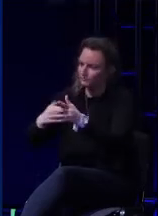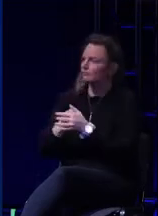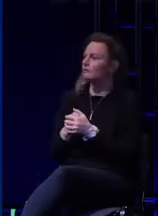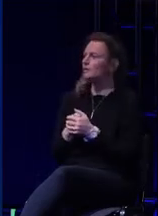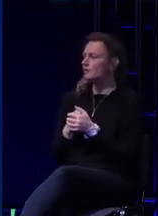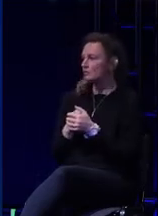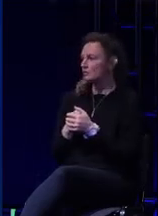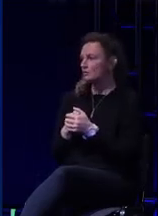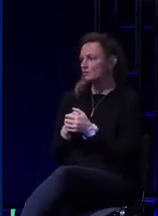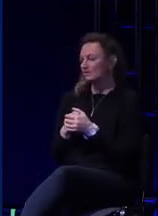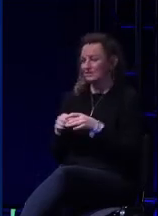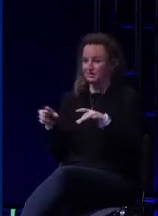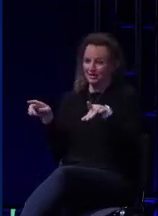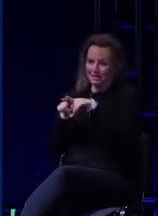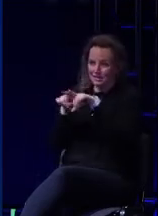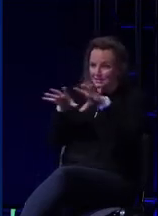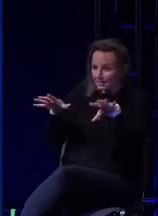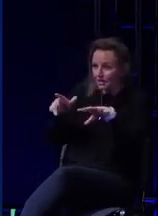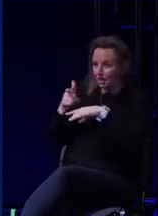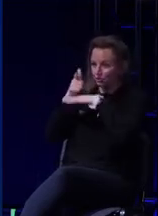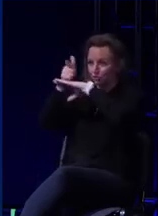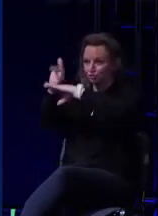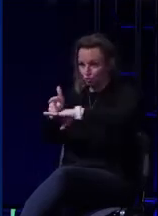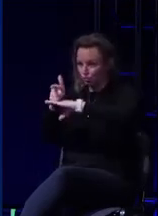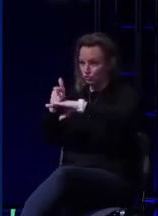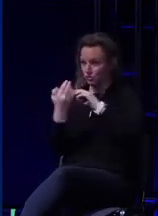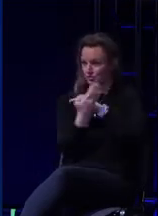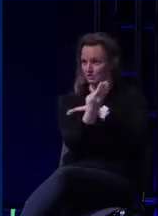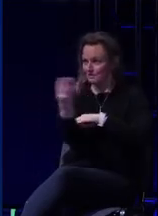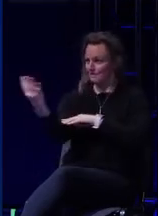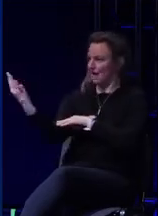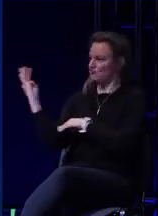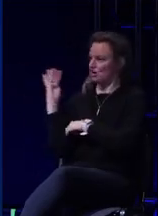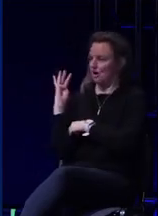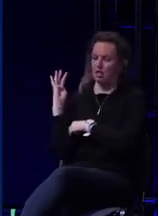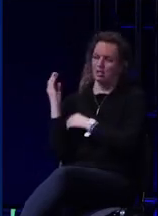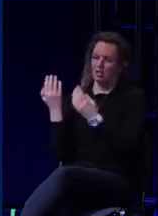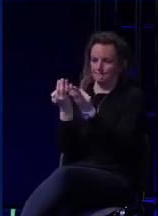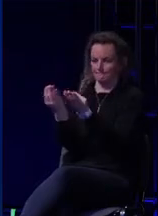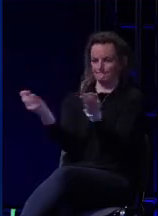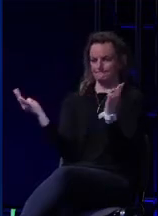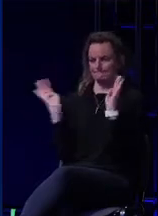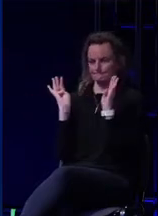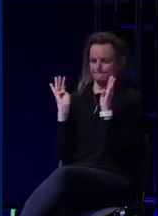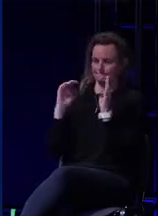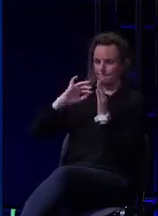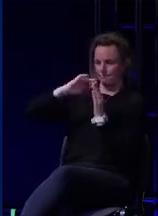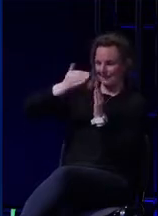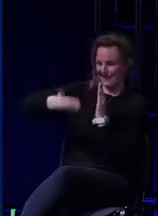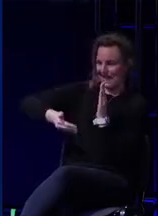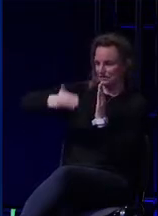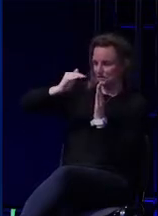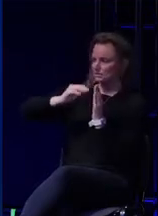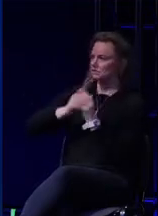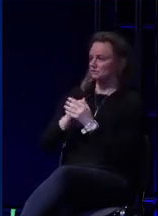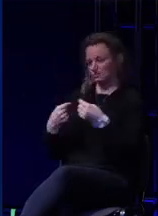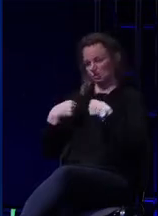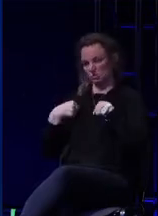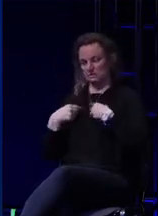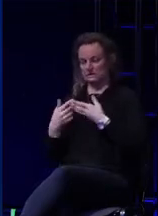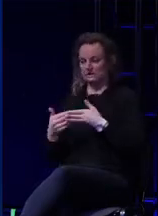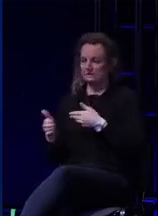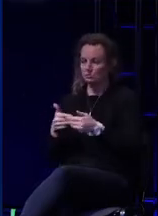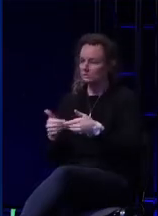So it was almost like shooting it on a spherical lens. Because the master anamorphics, to me anyway, they're quite